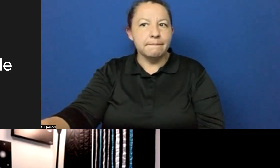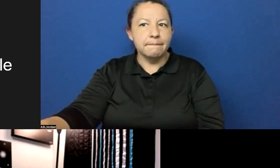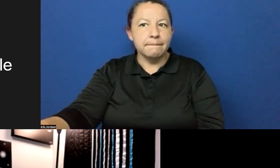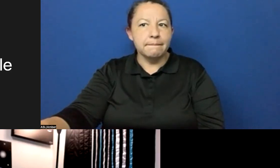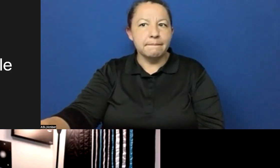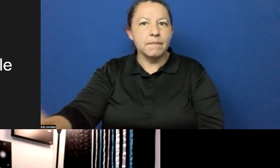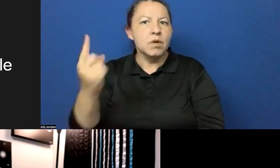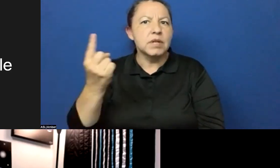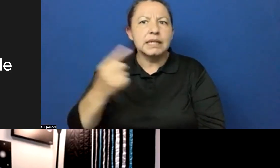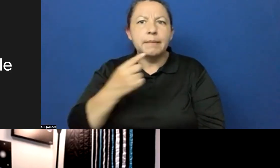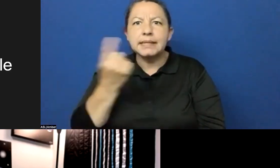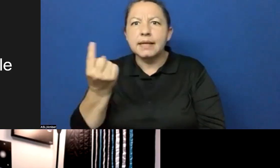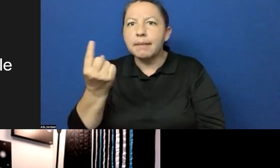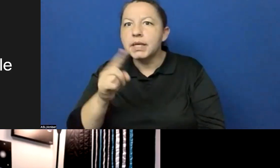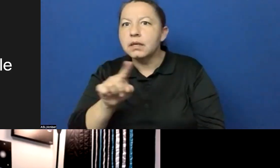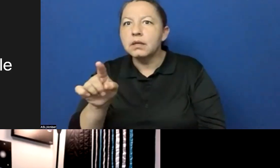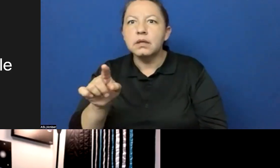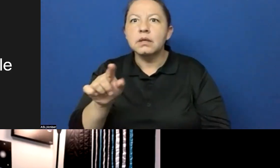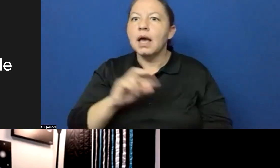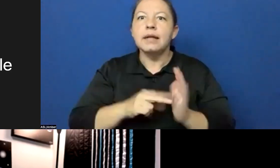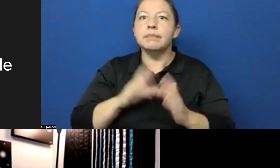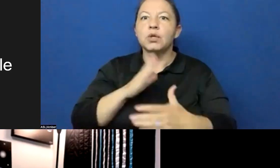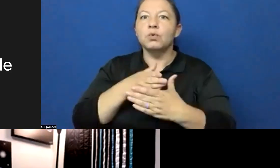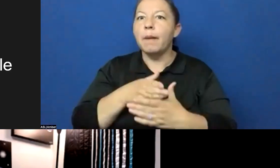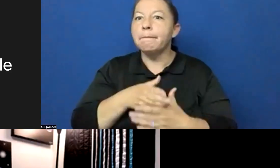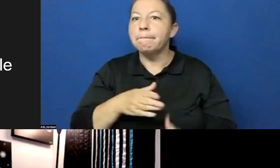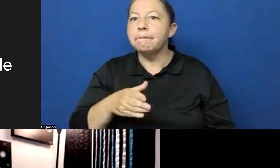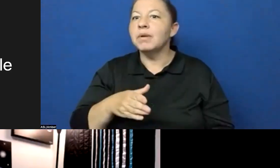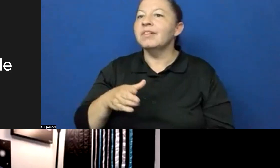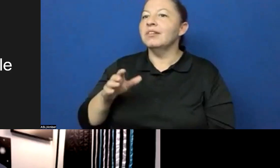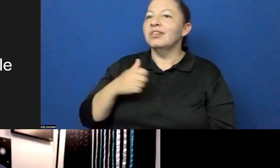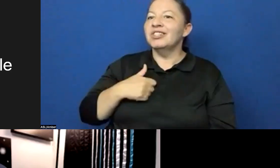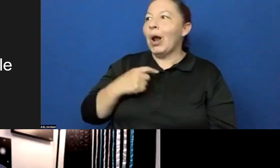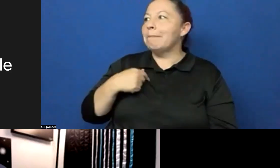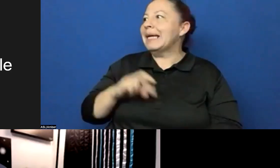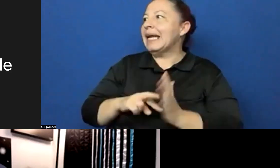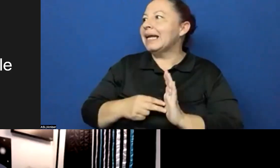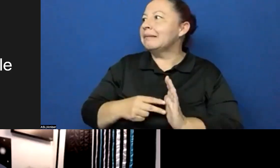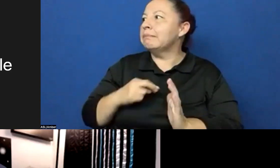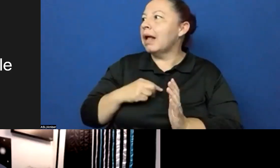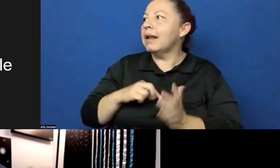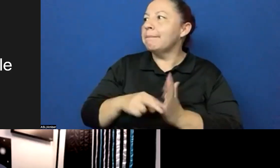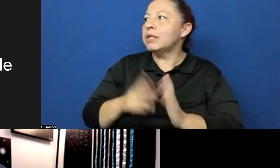somebody saying something? I didn't mean to interrupt. Sorry, I didn't either mean to interrupt.